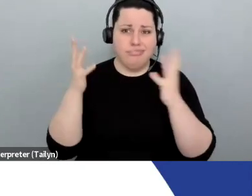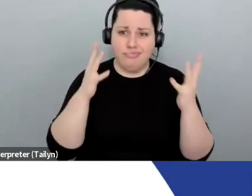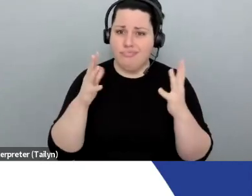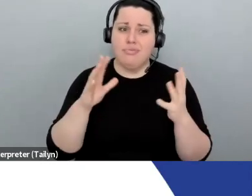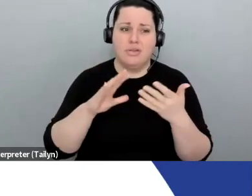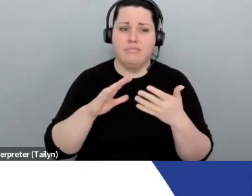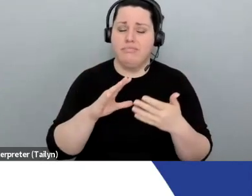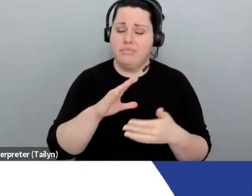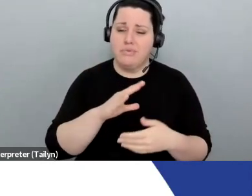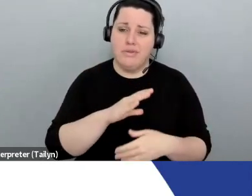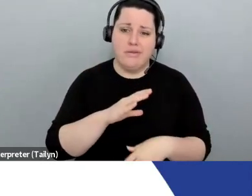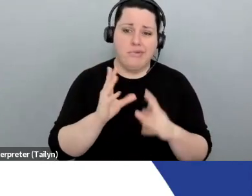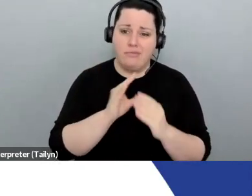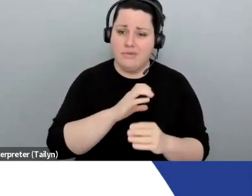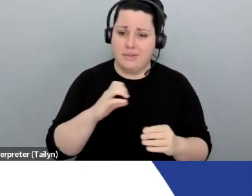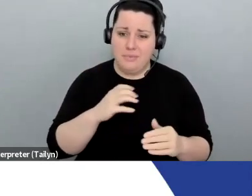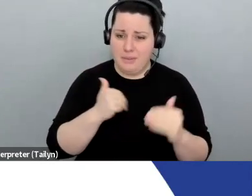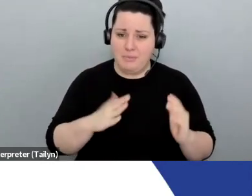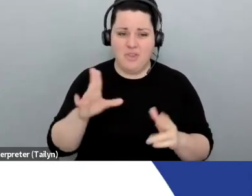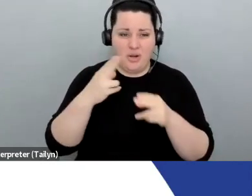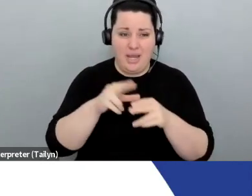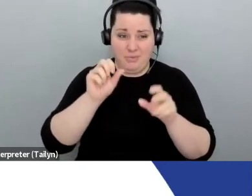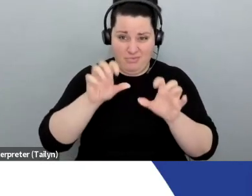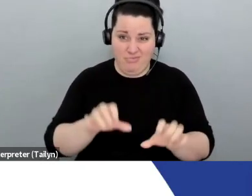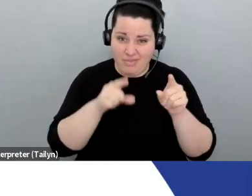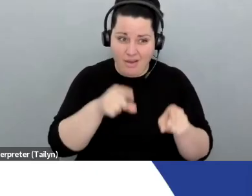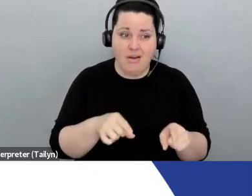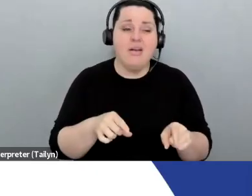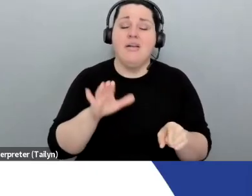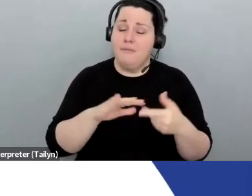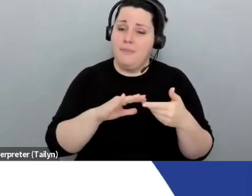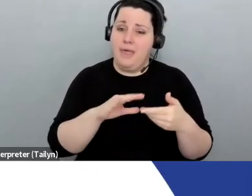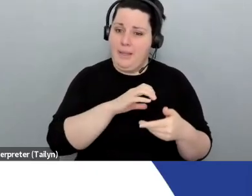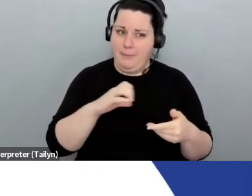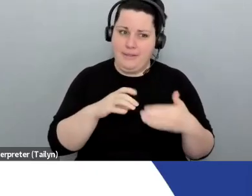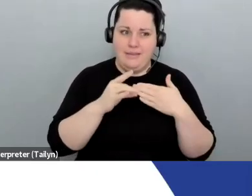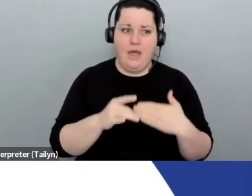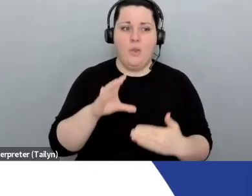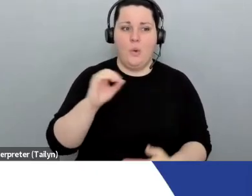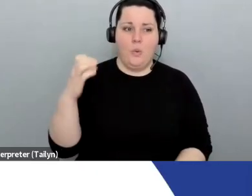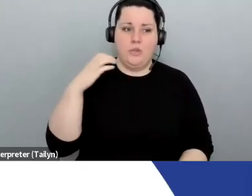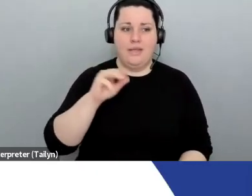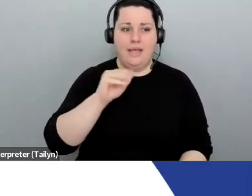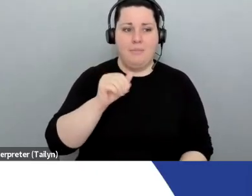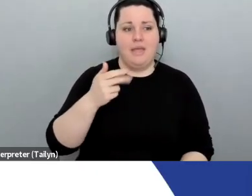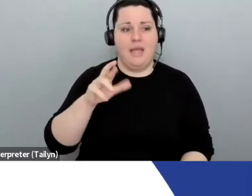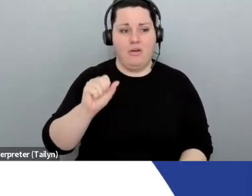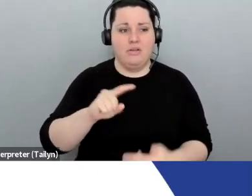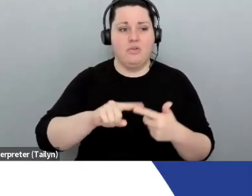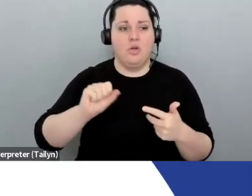are shown on the screen. In addition, we're thrilled that committee is led by our intrepid co-chairs, Amy Harris,